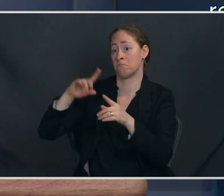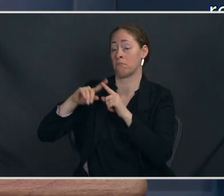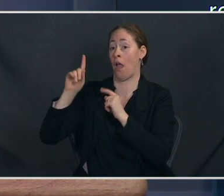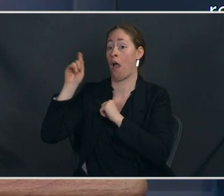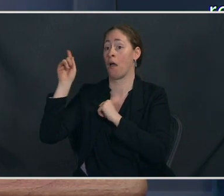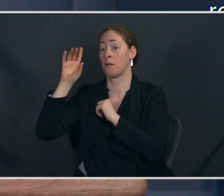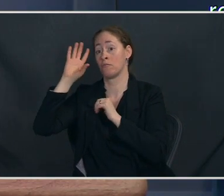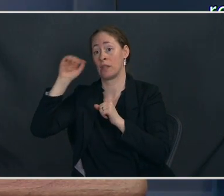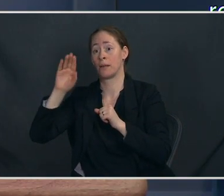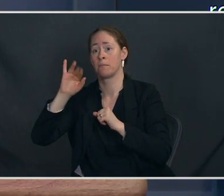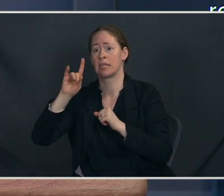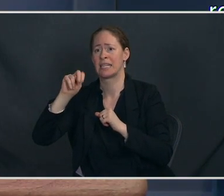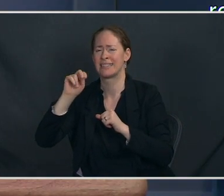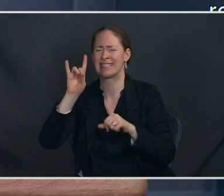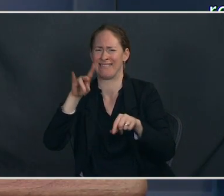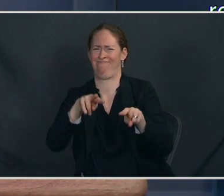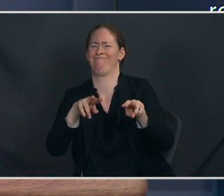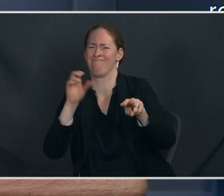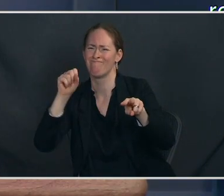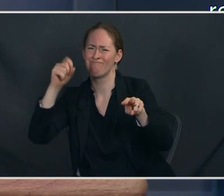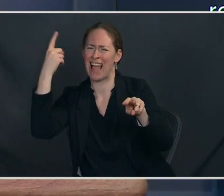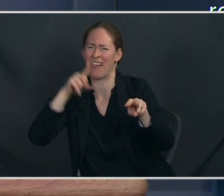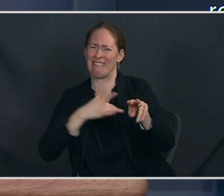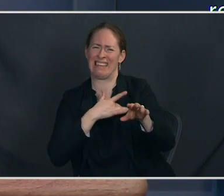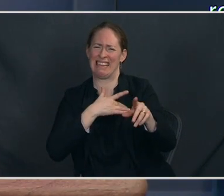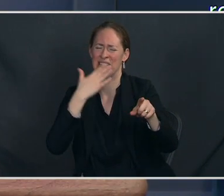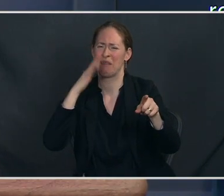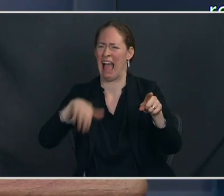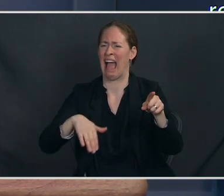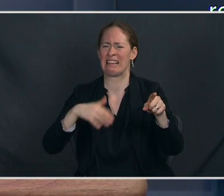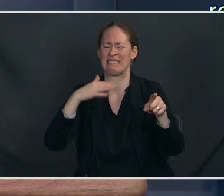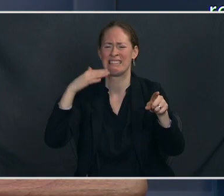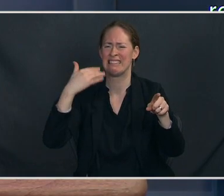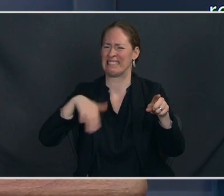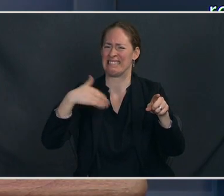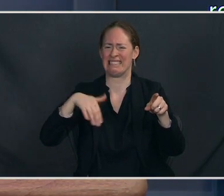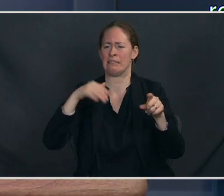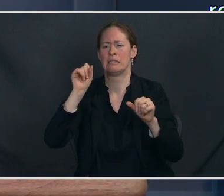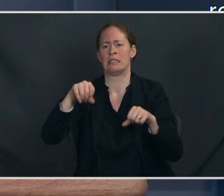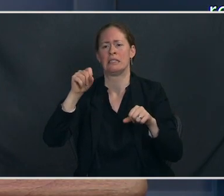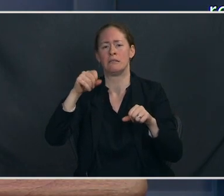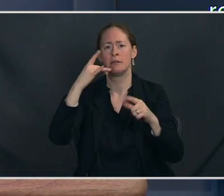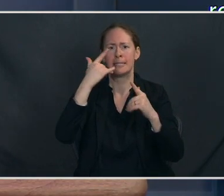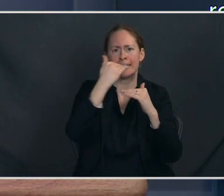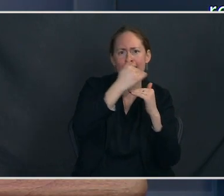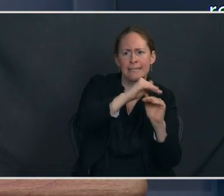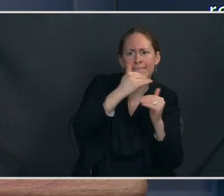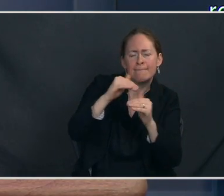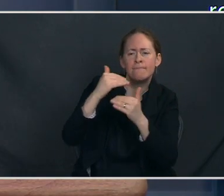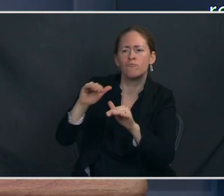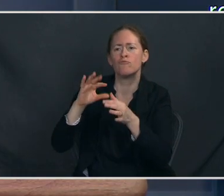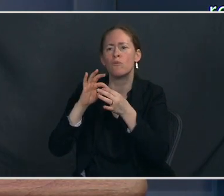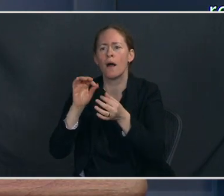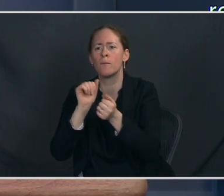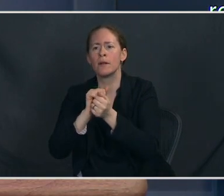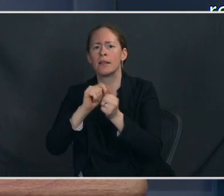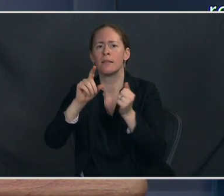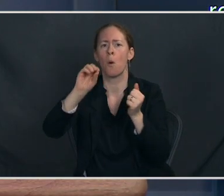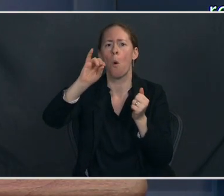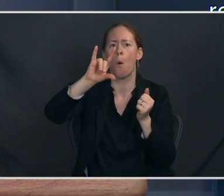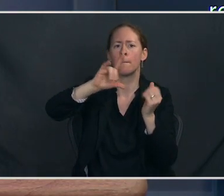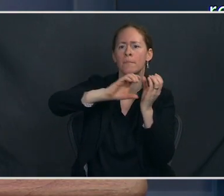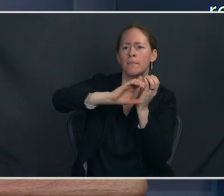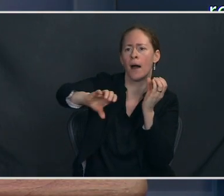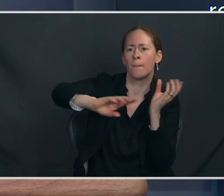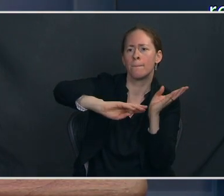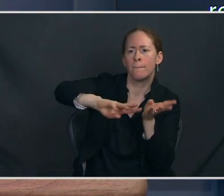for Europe. We're aware that the previous administration imposed new restrictions on activities related to the pipeline under the National Defense